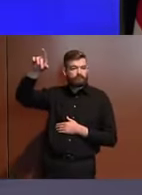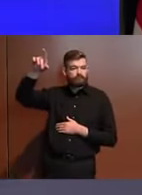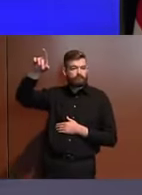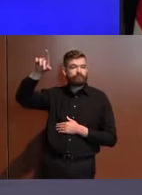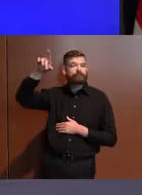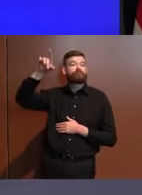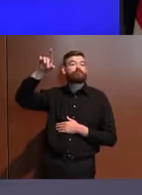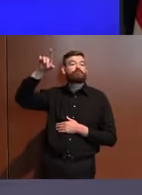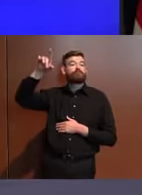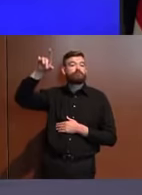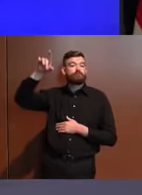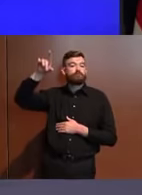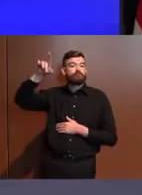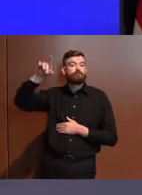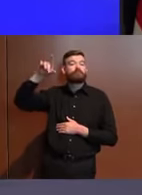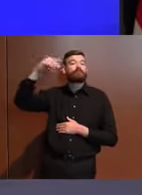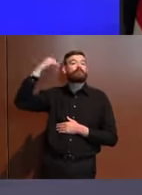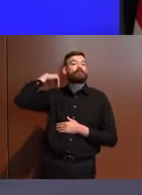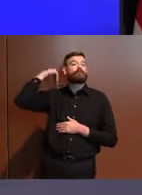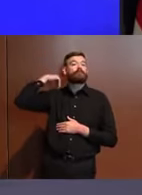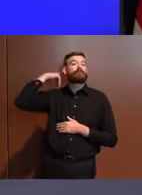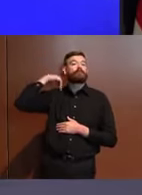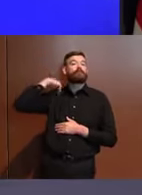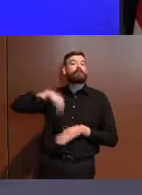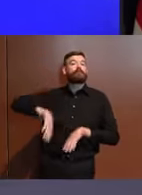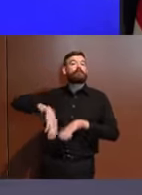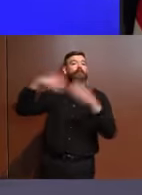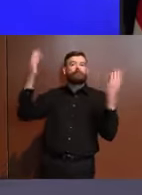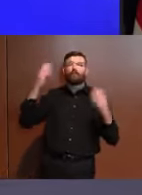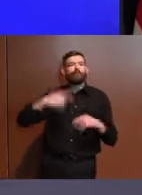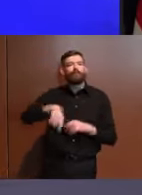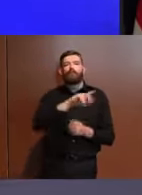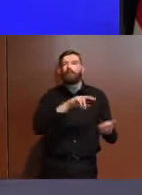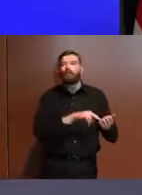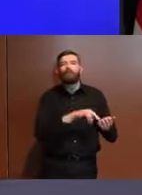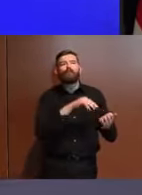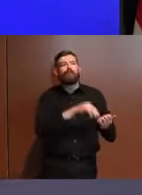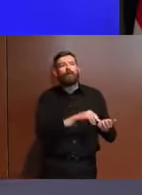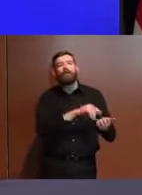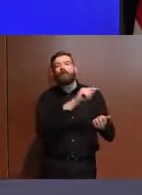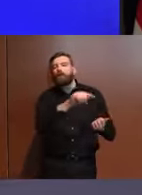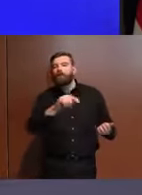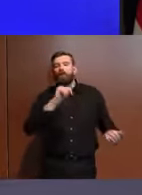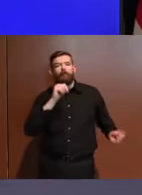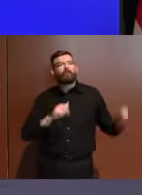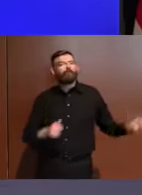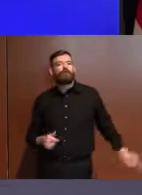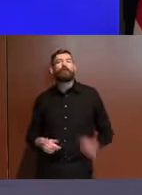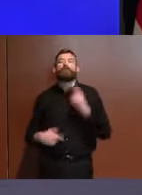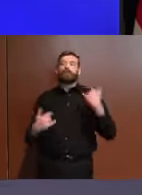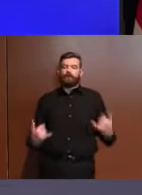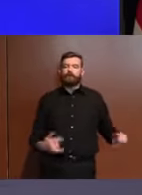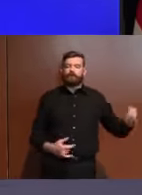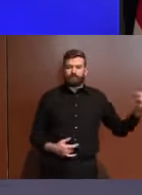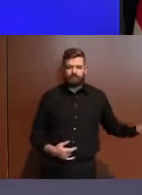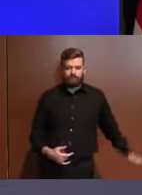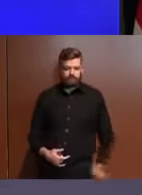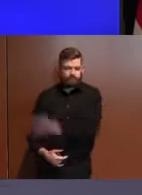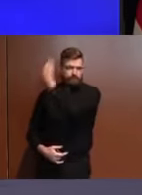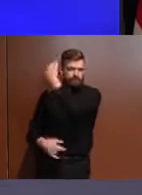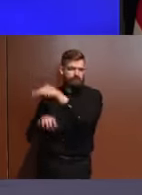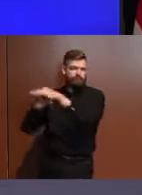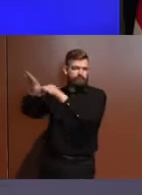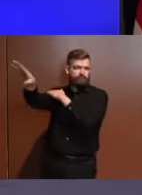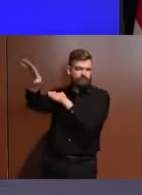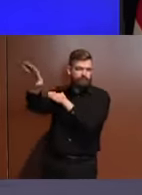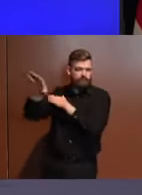In terms of the one day, one off, that is somewhat an acknowledgement of the raw materials that we have from the feds. There's